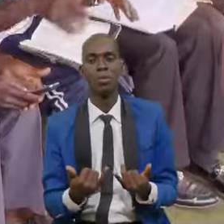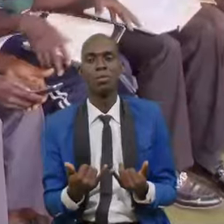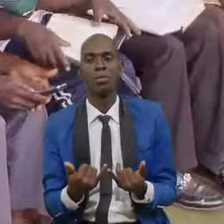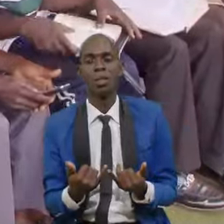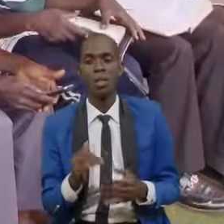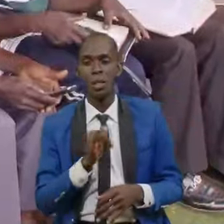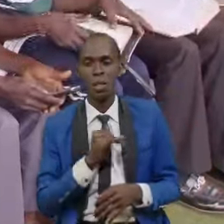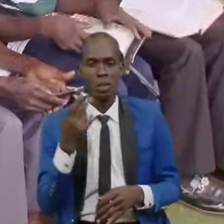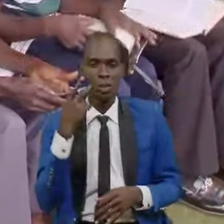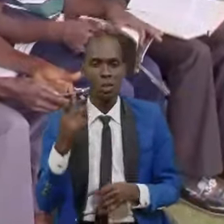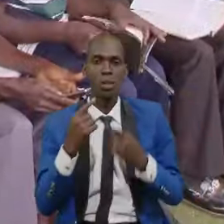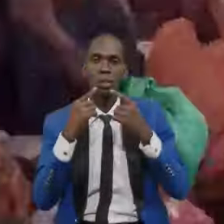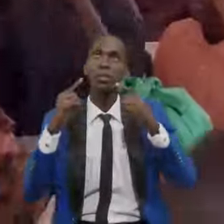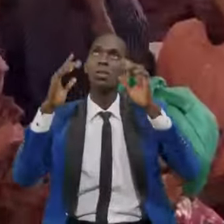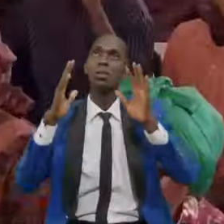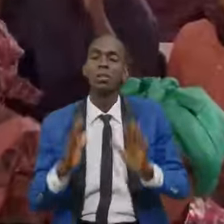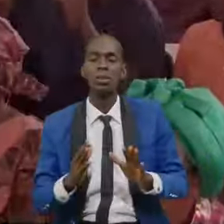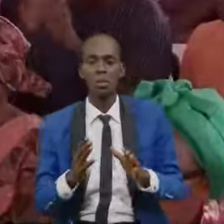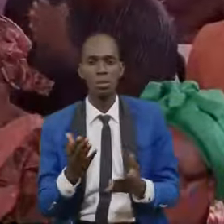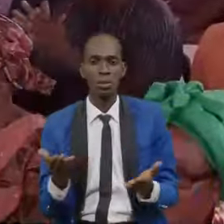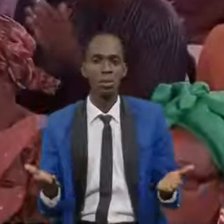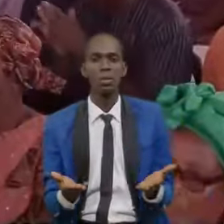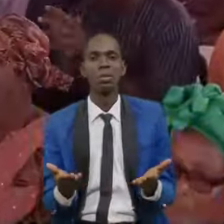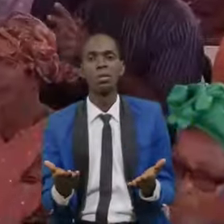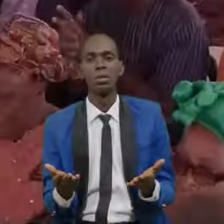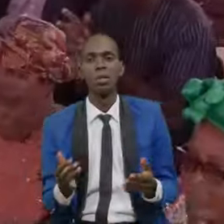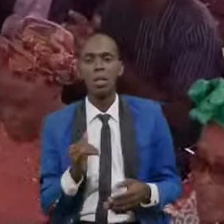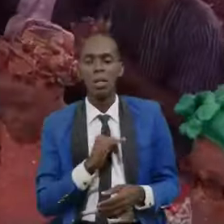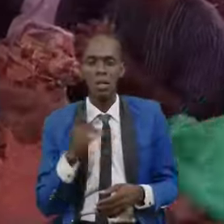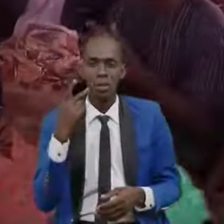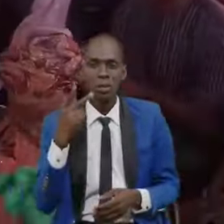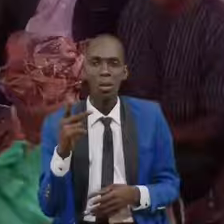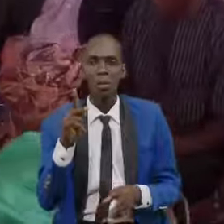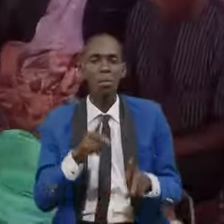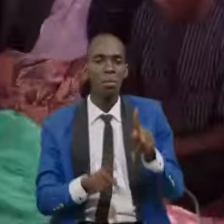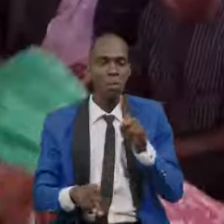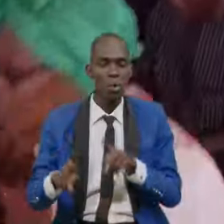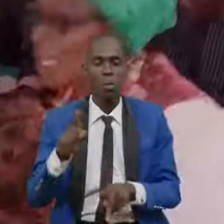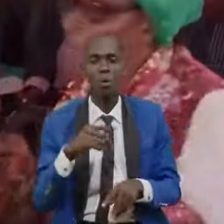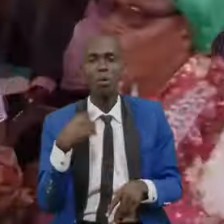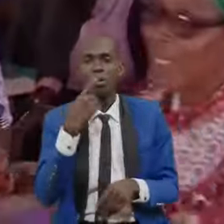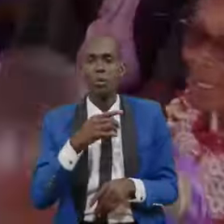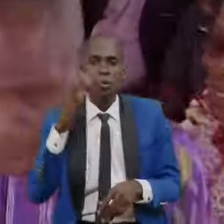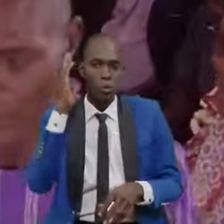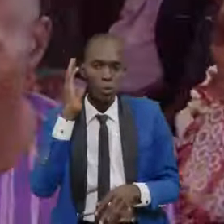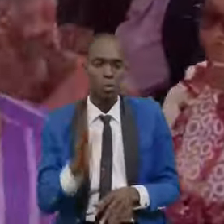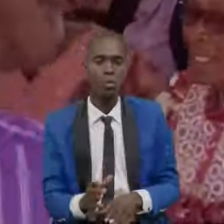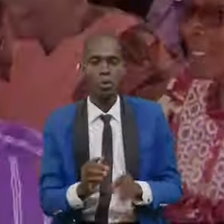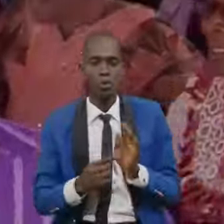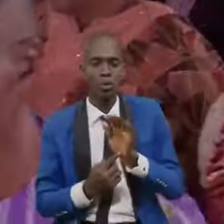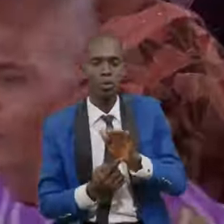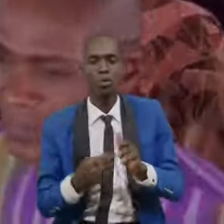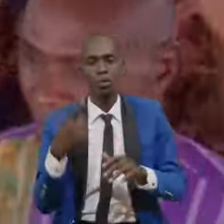see achievers before me. I see people who will manifest the confidence of the name